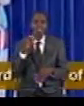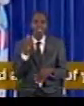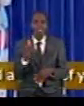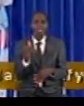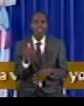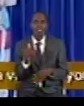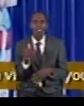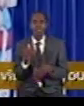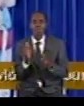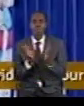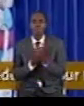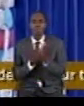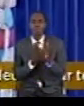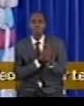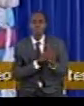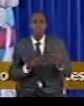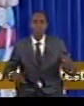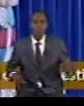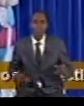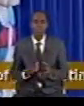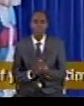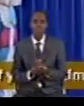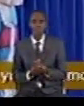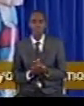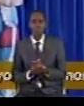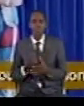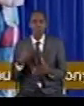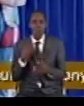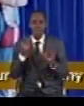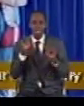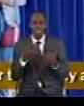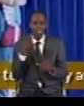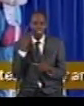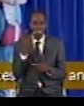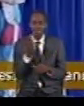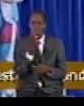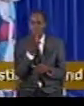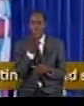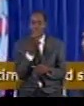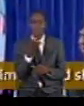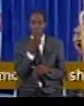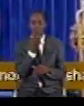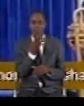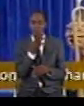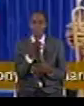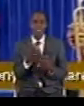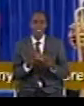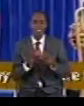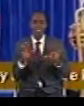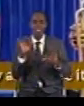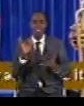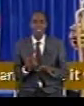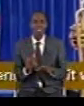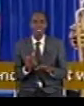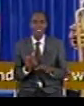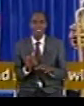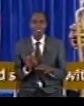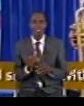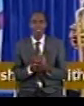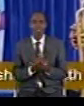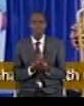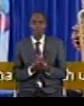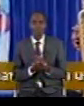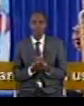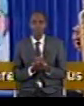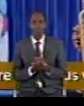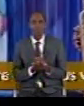Praise the Lord. I think we can see Mama clearly. She is Yohana Hosea.